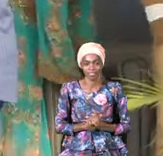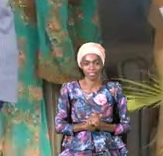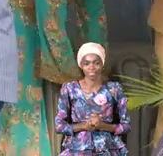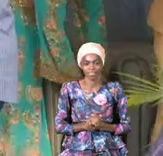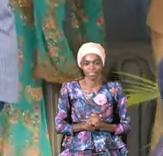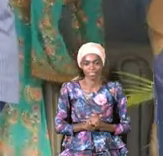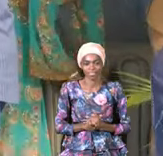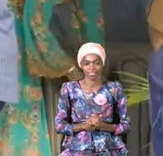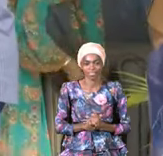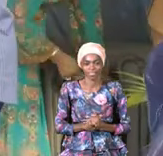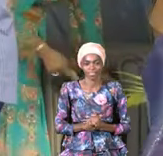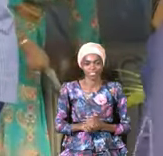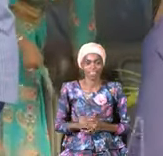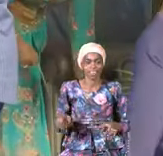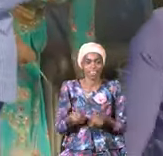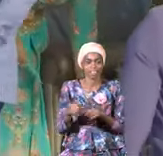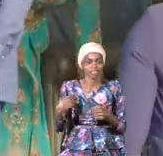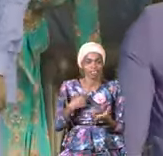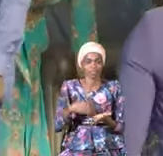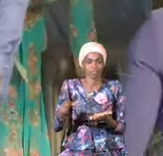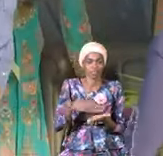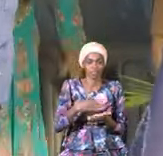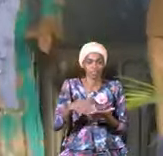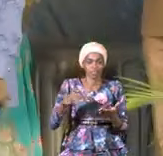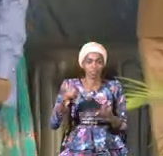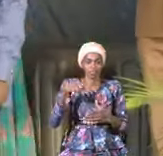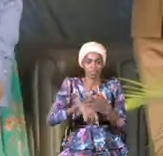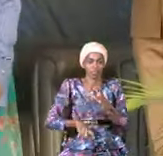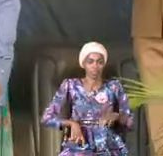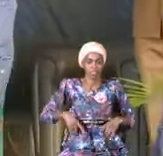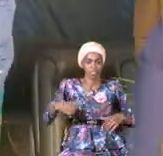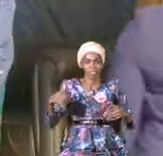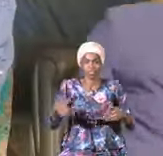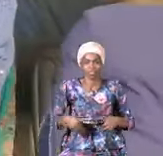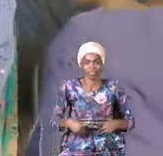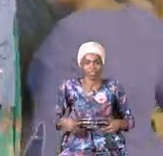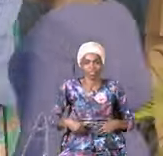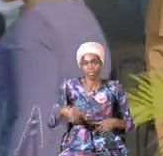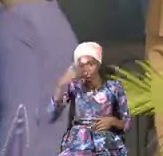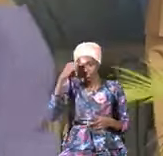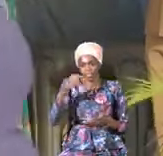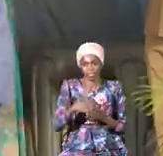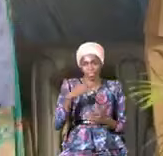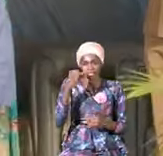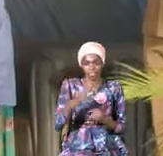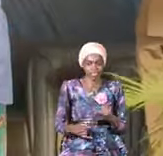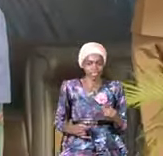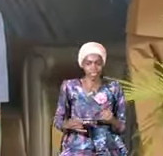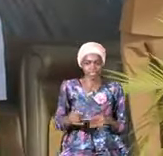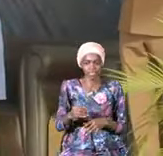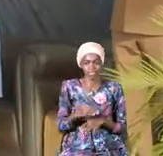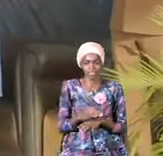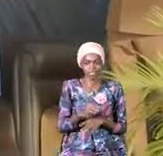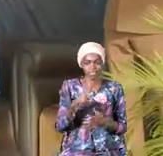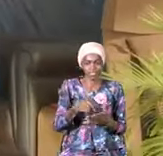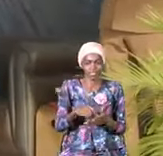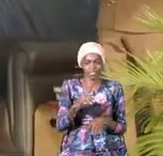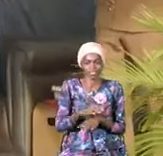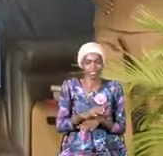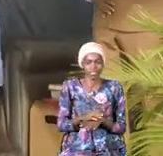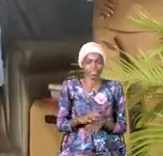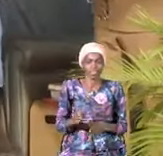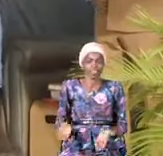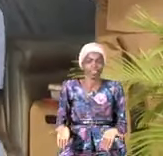and prepare us for the final event this evening. Arise, O youth